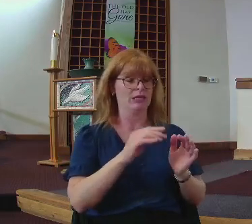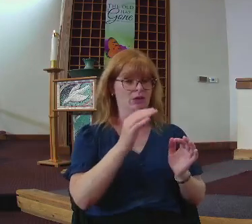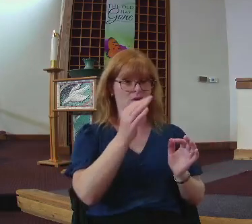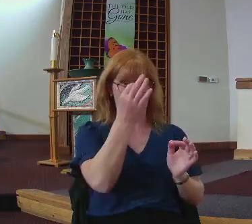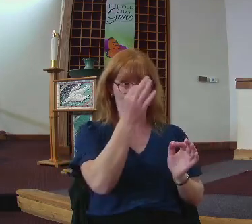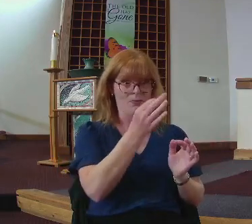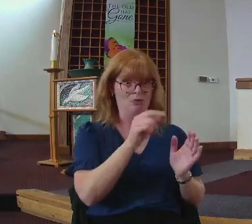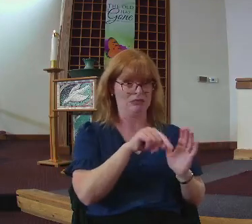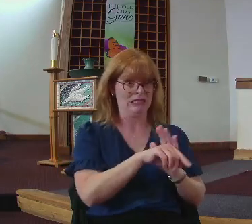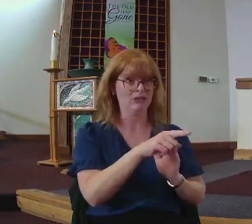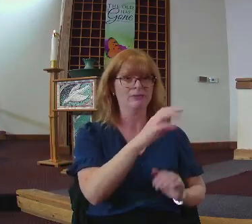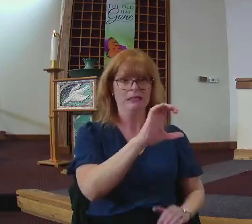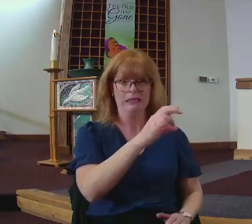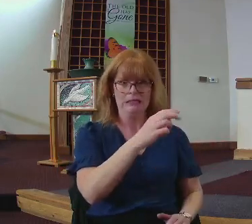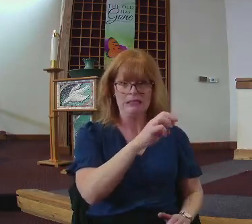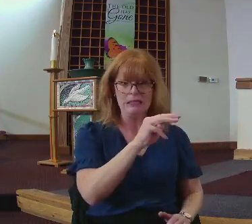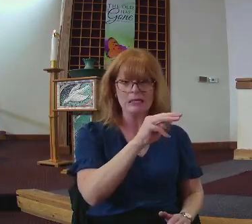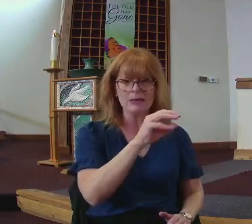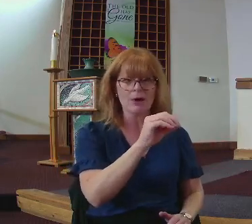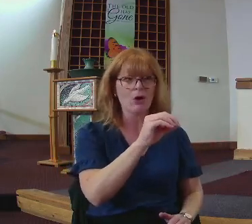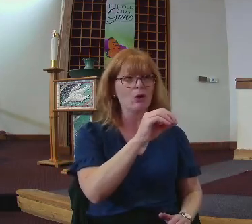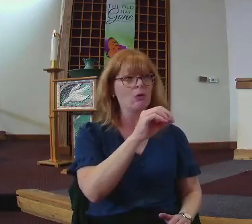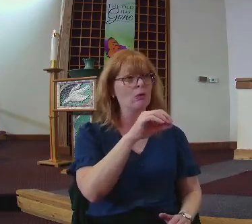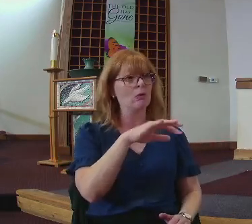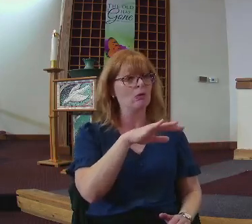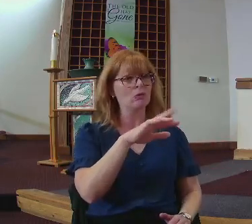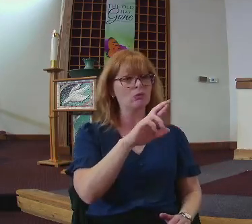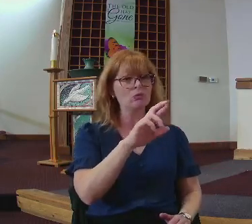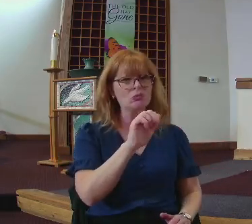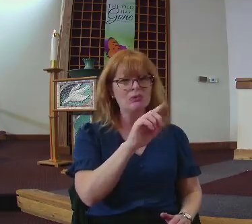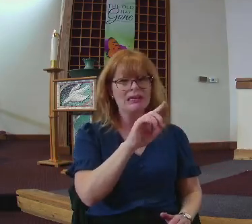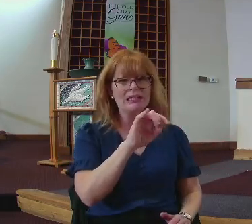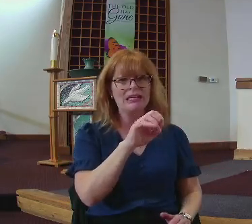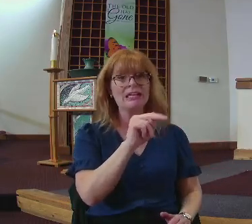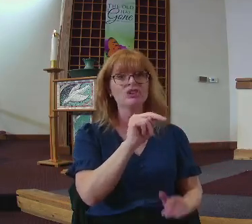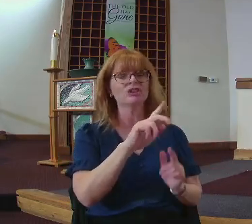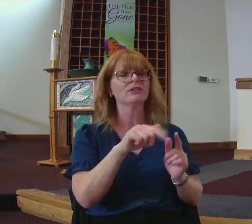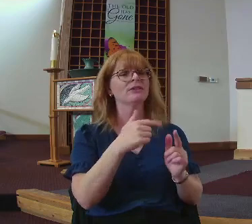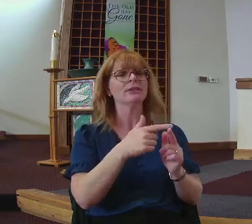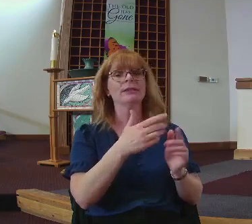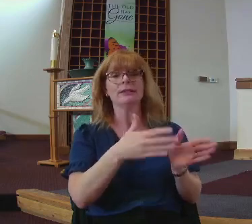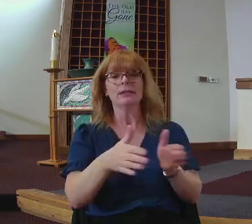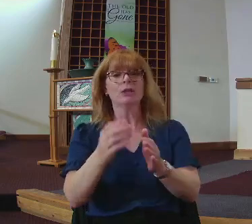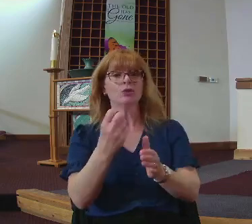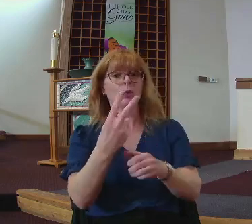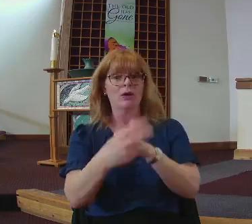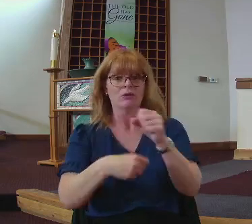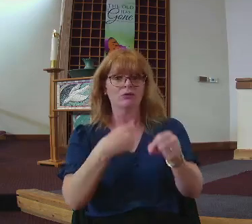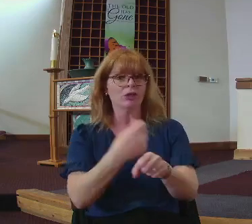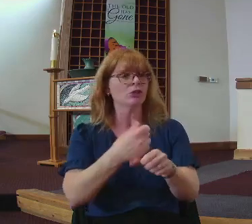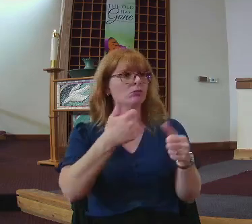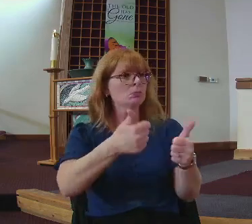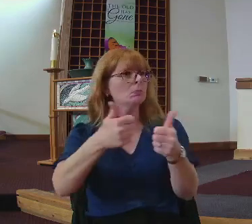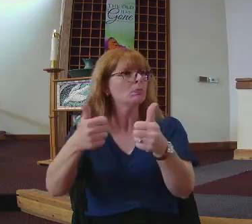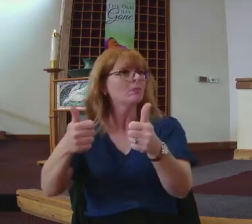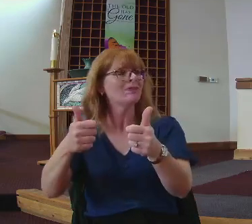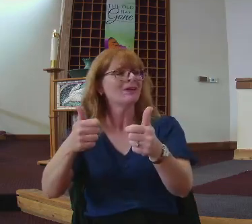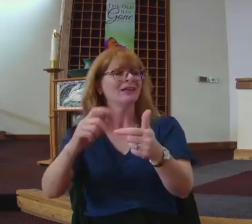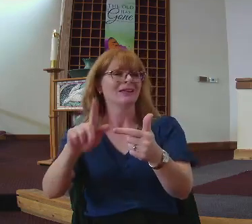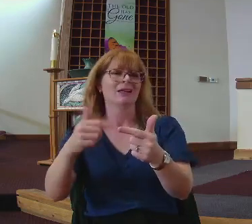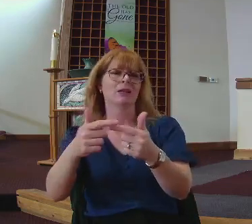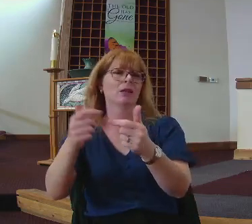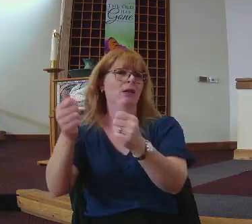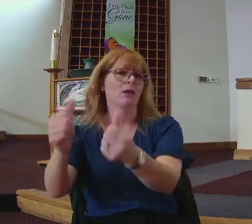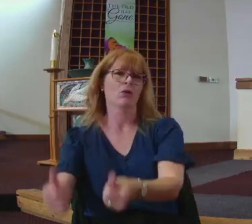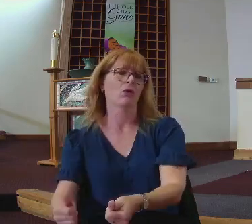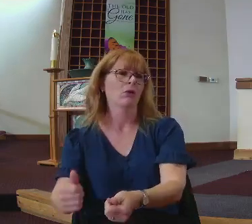And then, about 12 years after he was pronounced cancer-free, the lymphoma came back, and it came back really bad. And he got